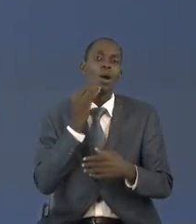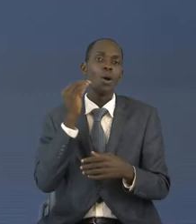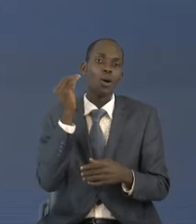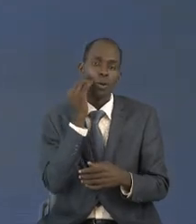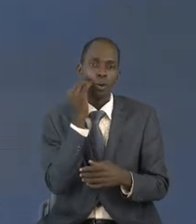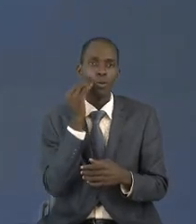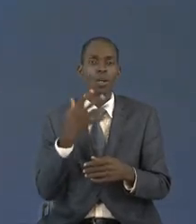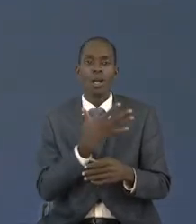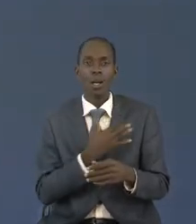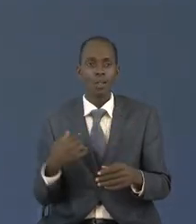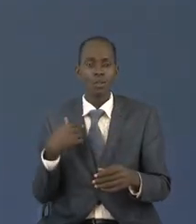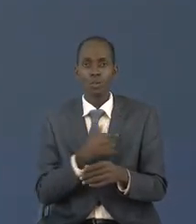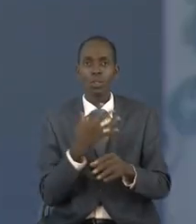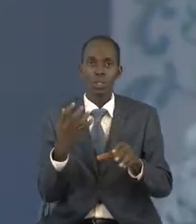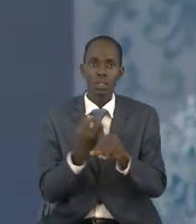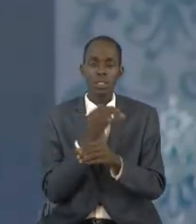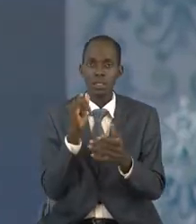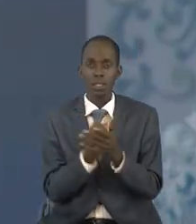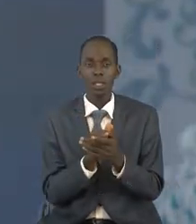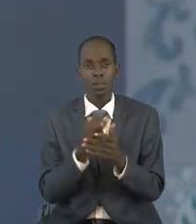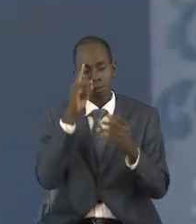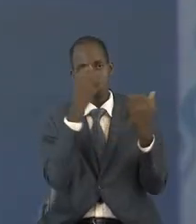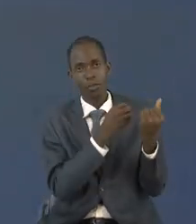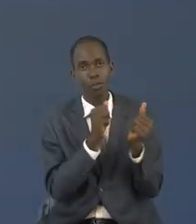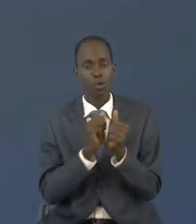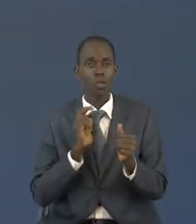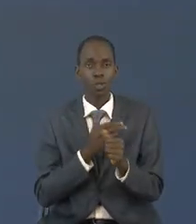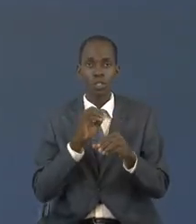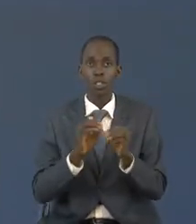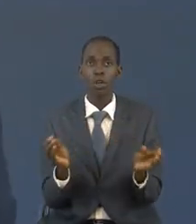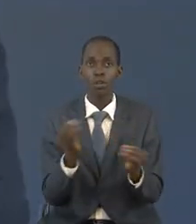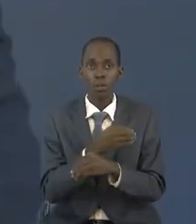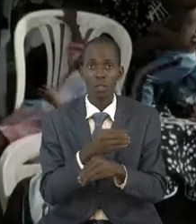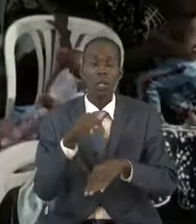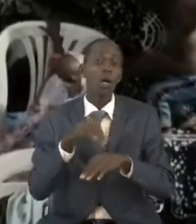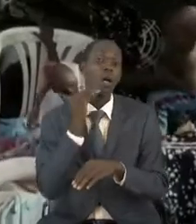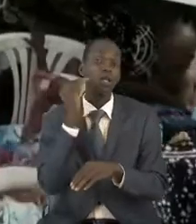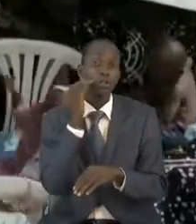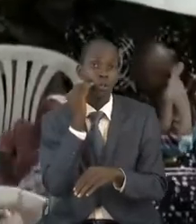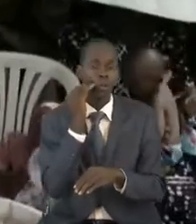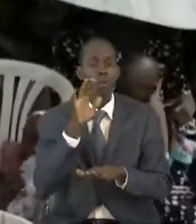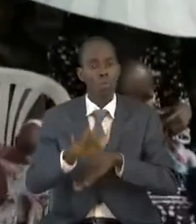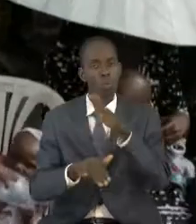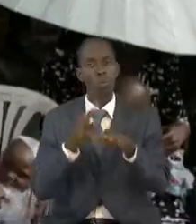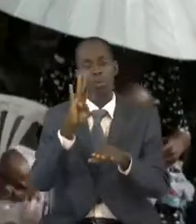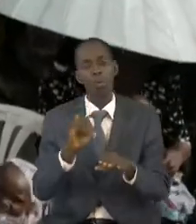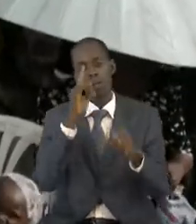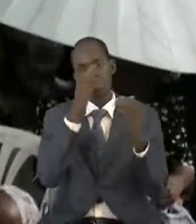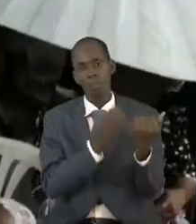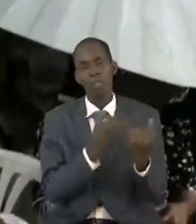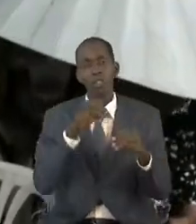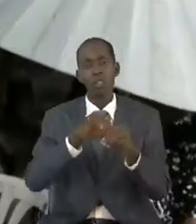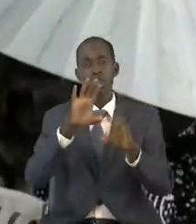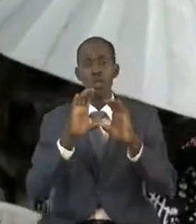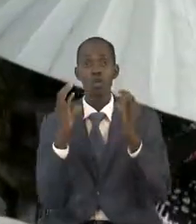with us in the office by faith. At home, walk by faith. In your community, walk